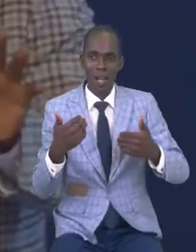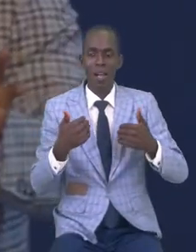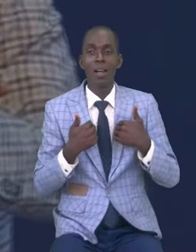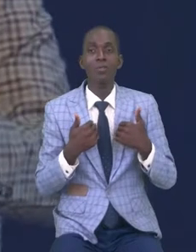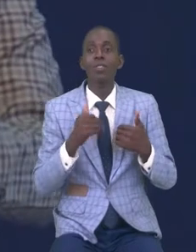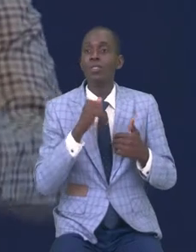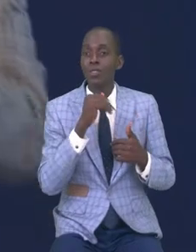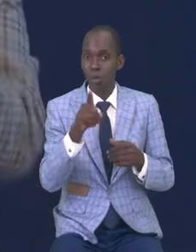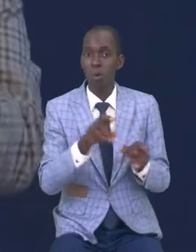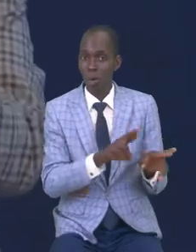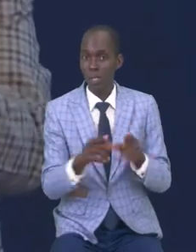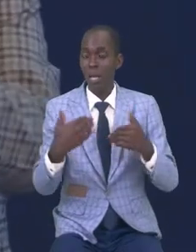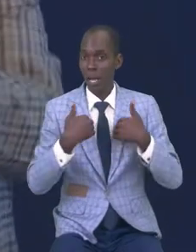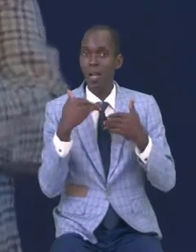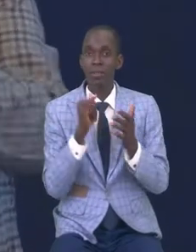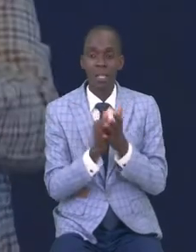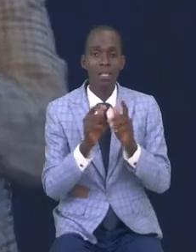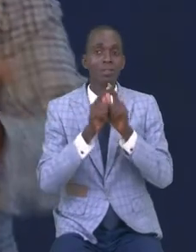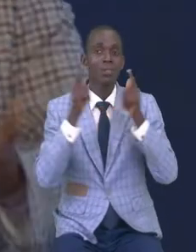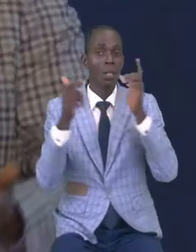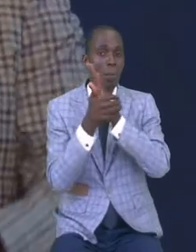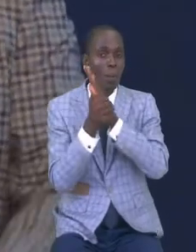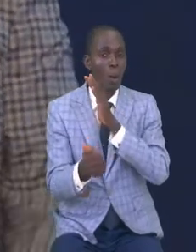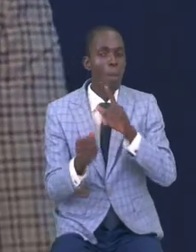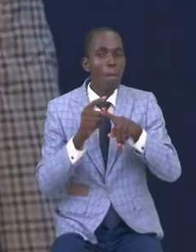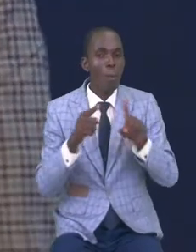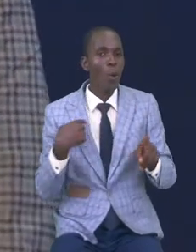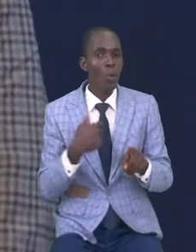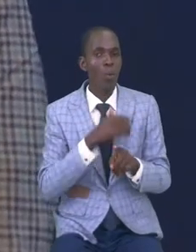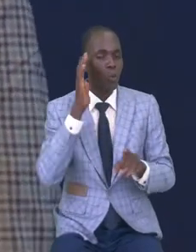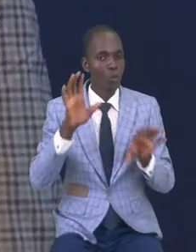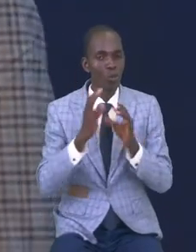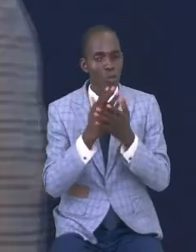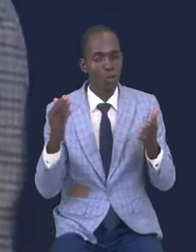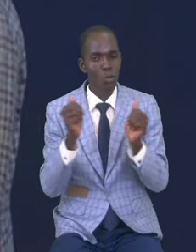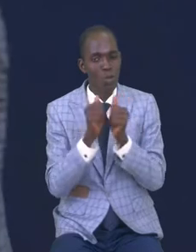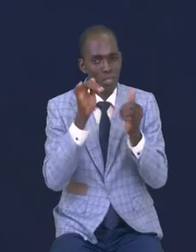potential. But we're going to do something with that potential,